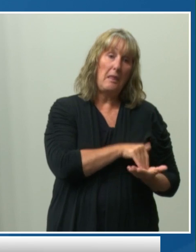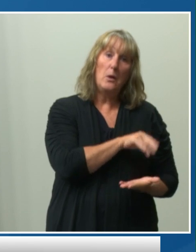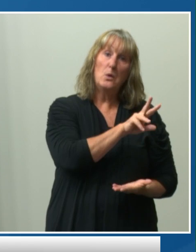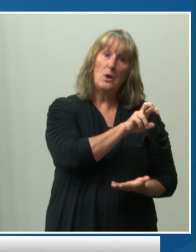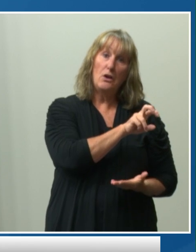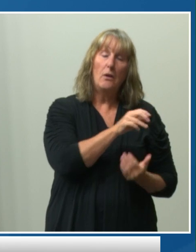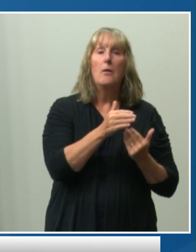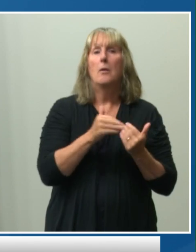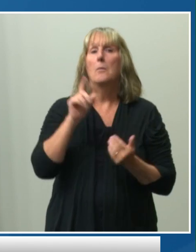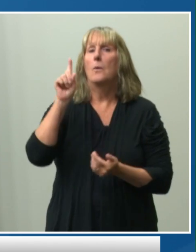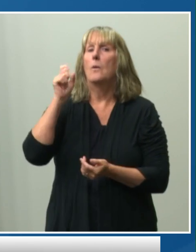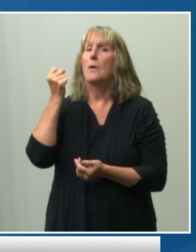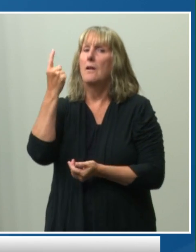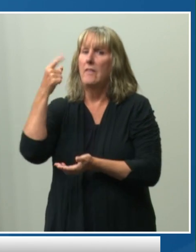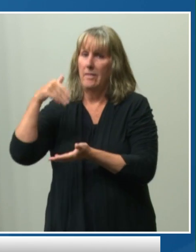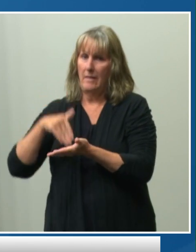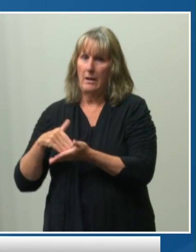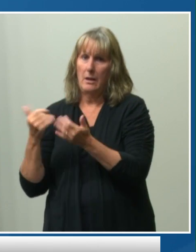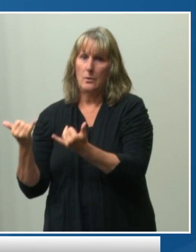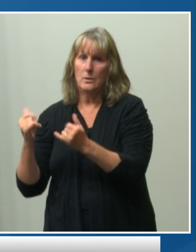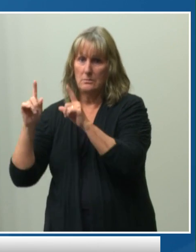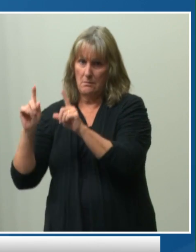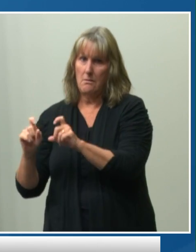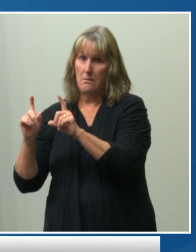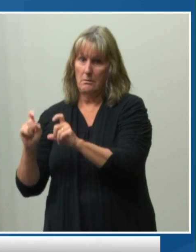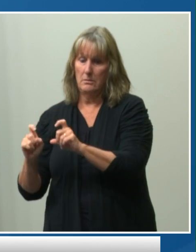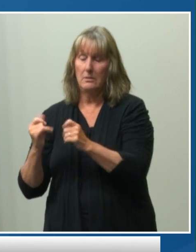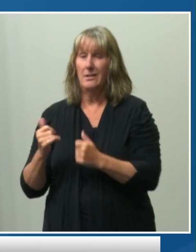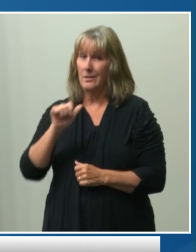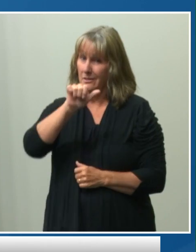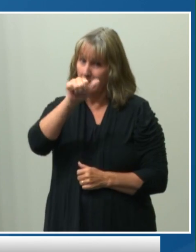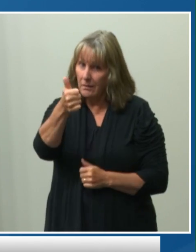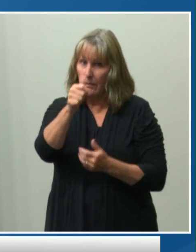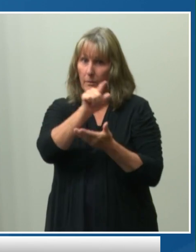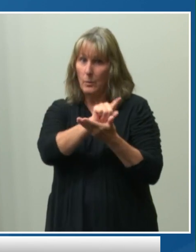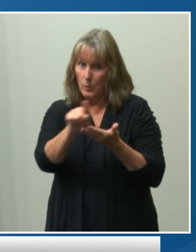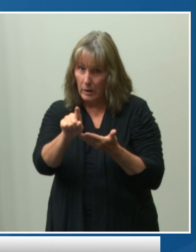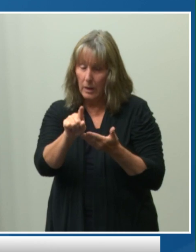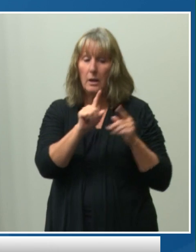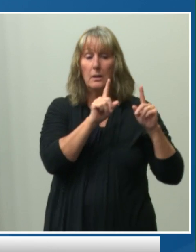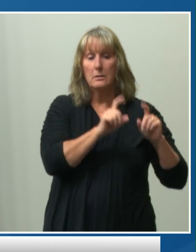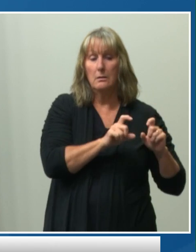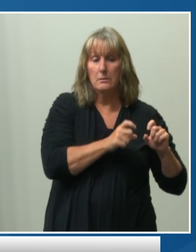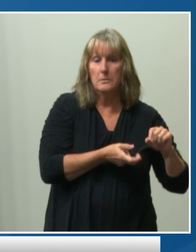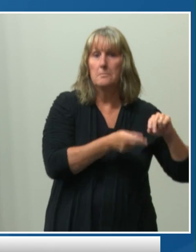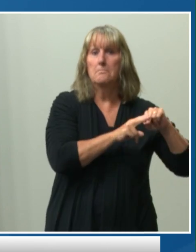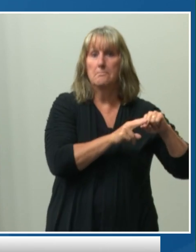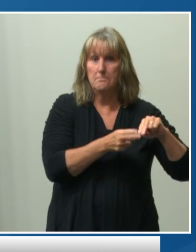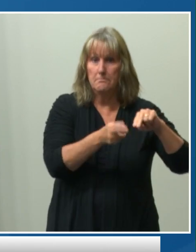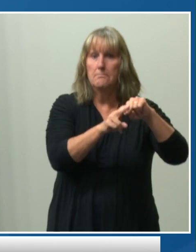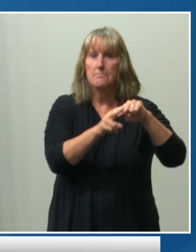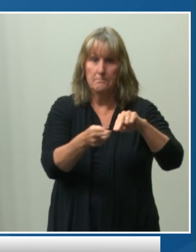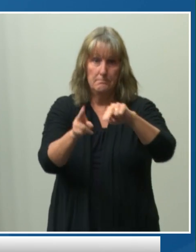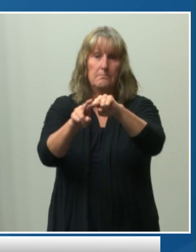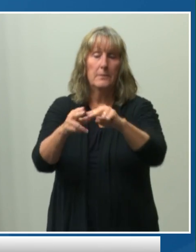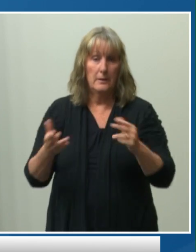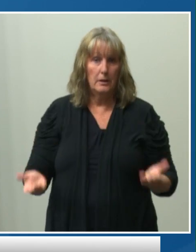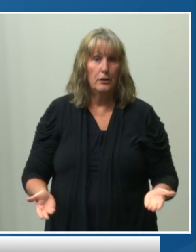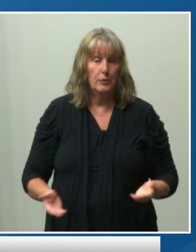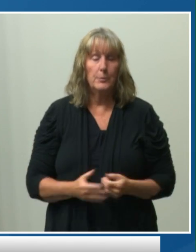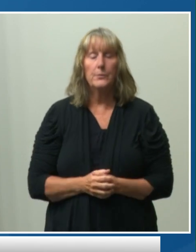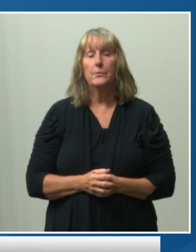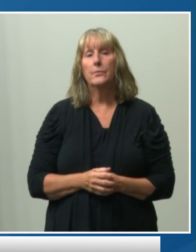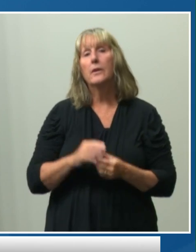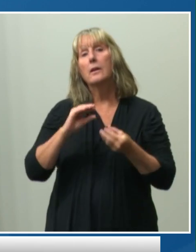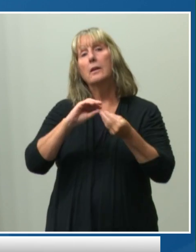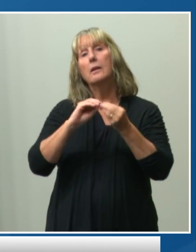to almost 11,000. This is the 10th week in a row that testing has increased in our community. The